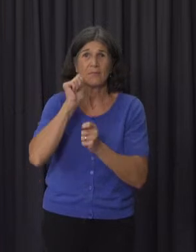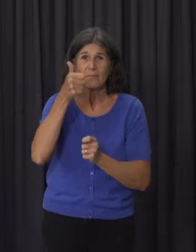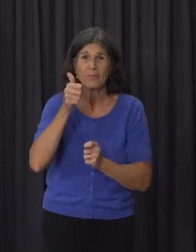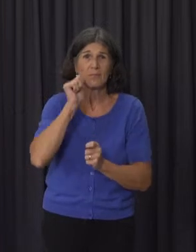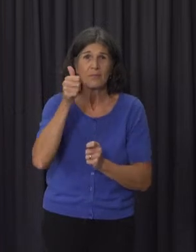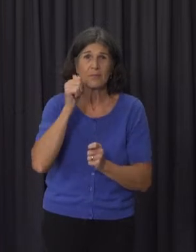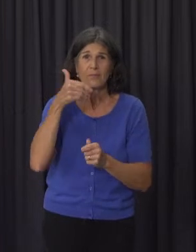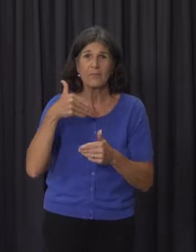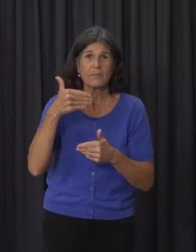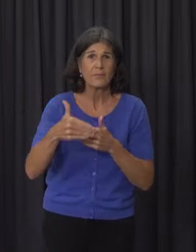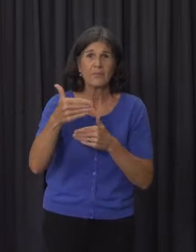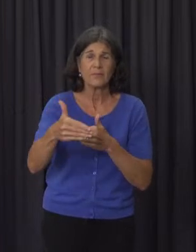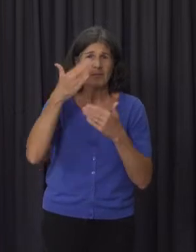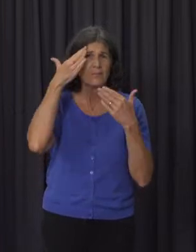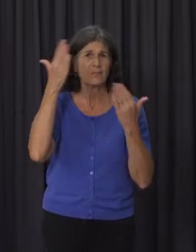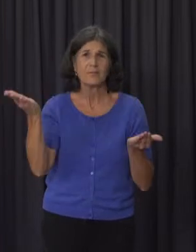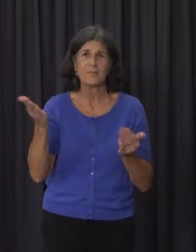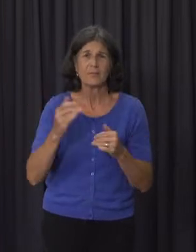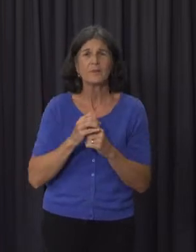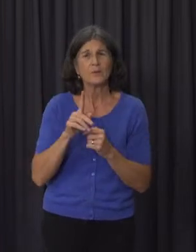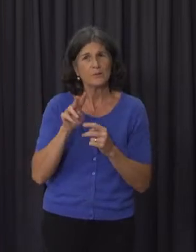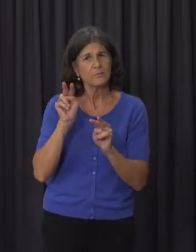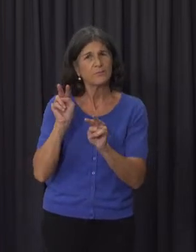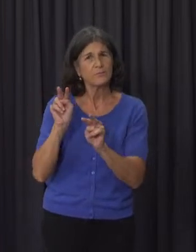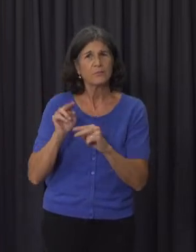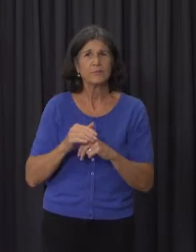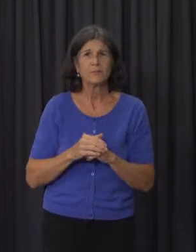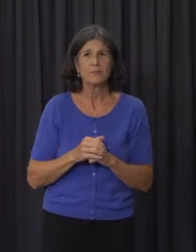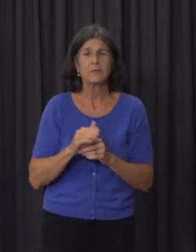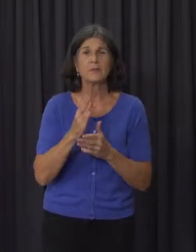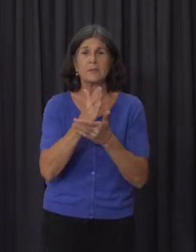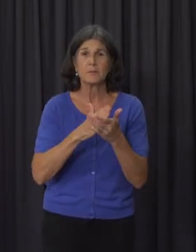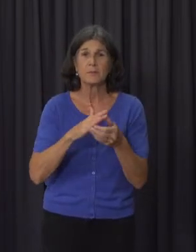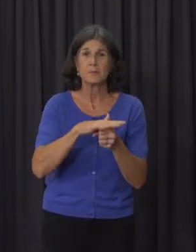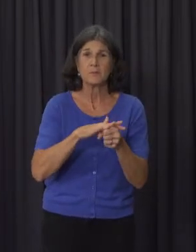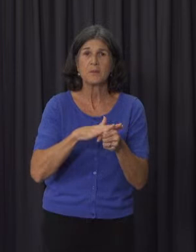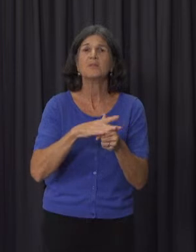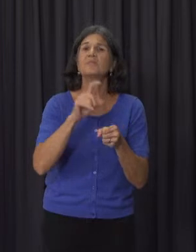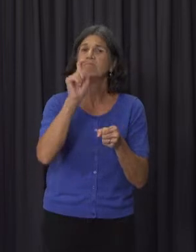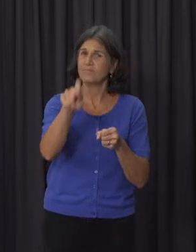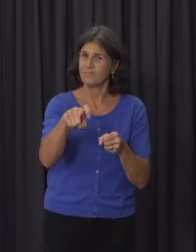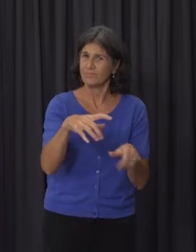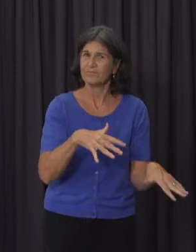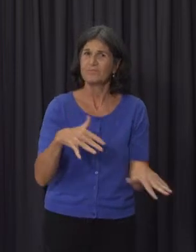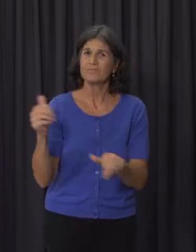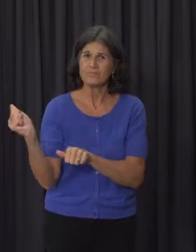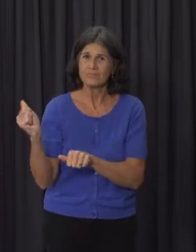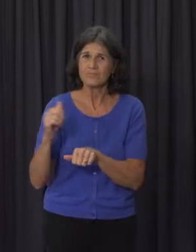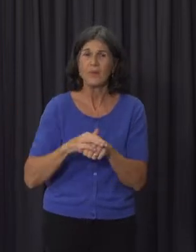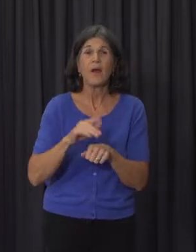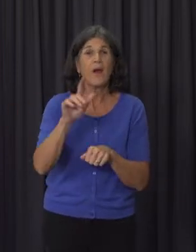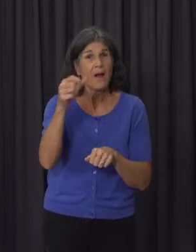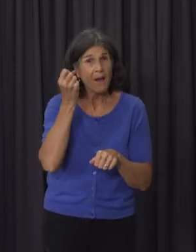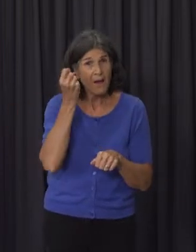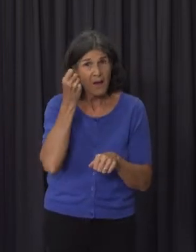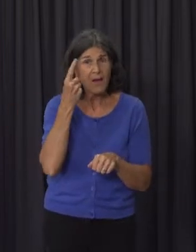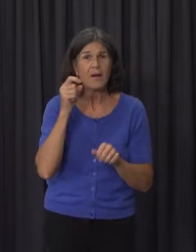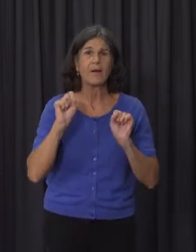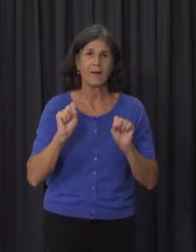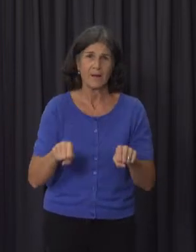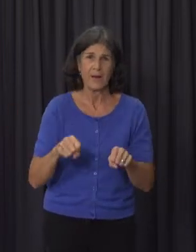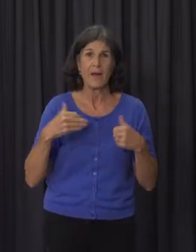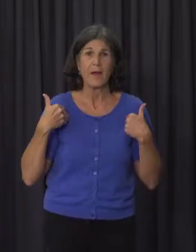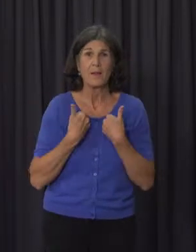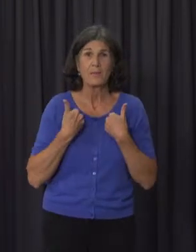allowing temporary re-entry for farmers to check on livestock and to provide feed and water. These re-entries and decisions